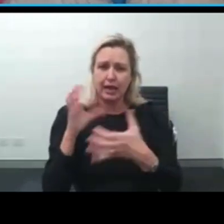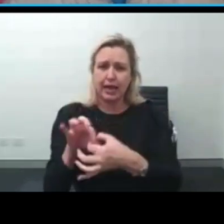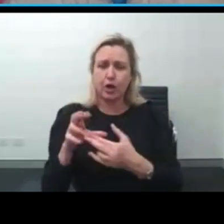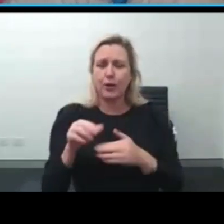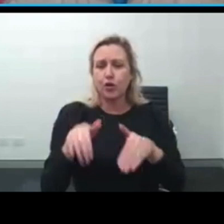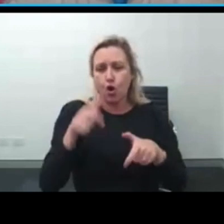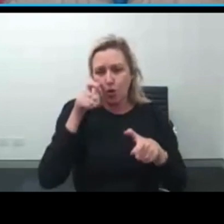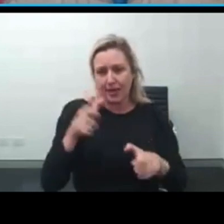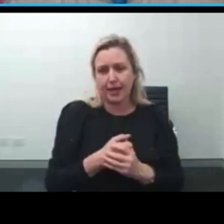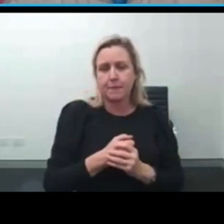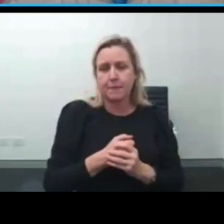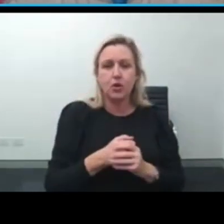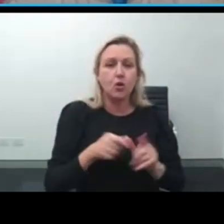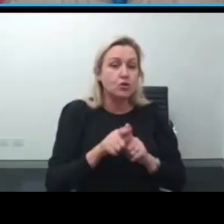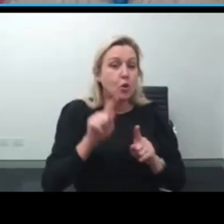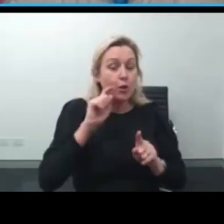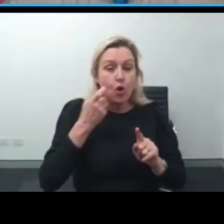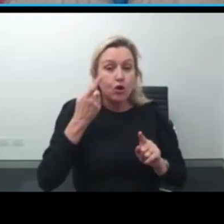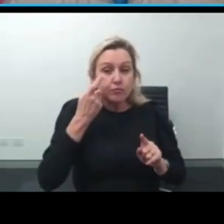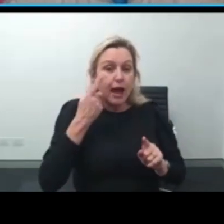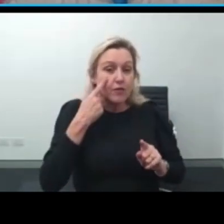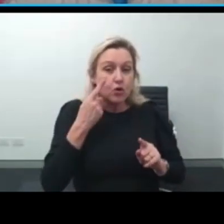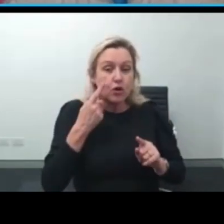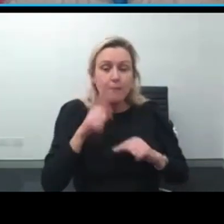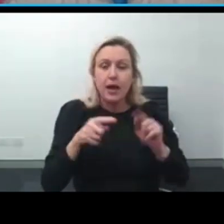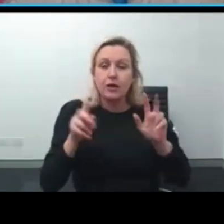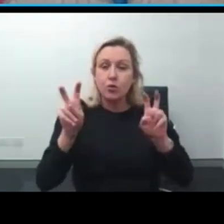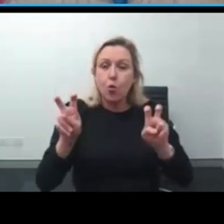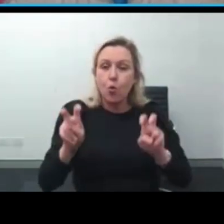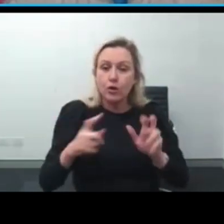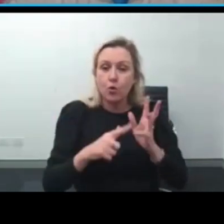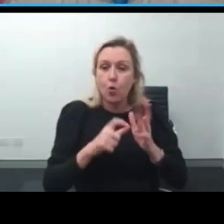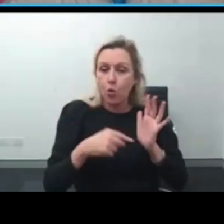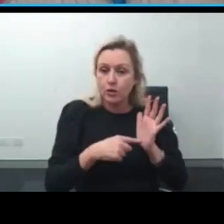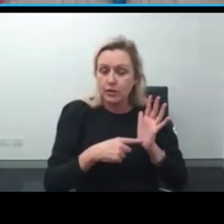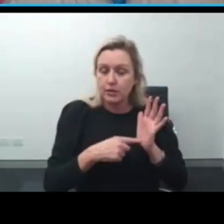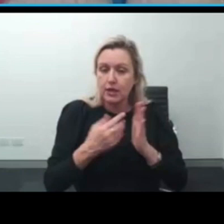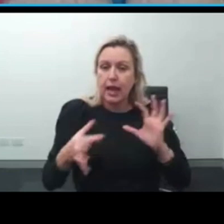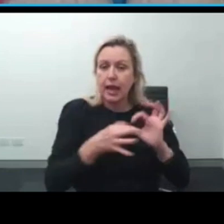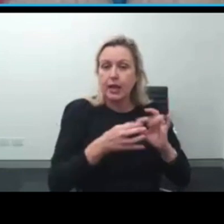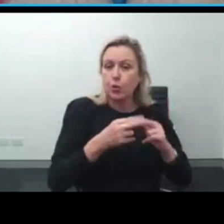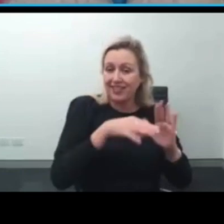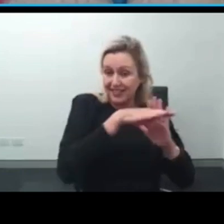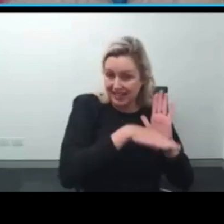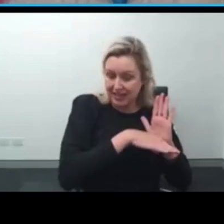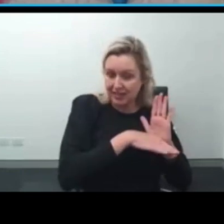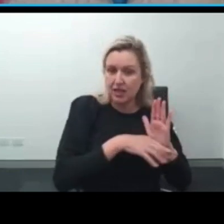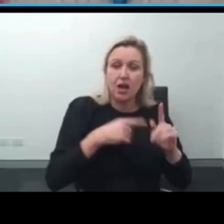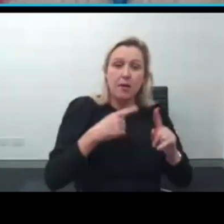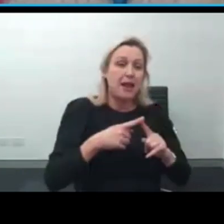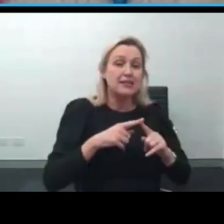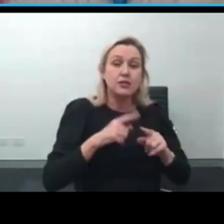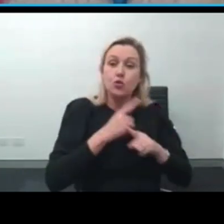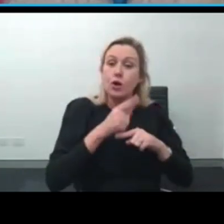testing a redesigned audit methodology for assessing provider performance against the strengthened standards. And in relation to food and